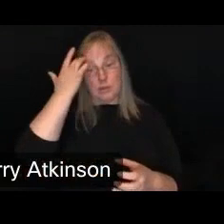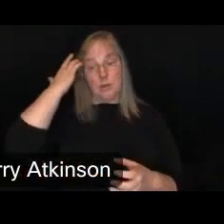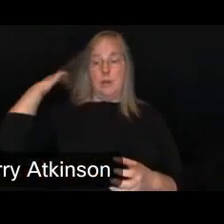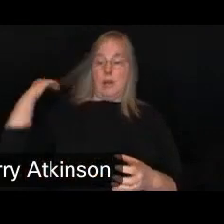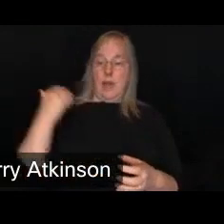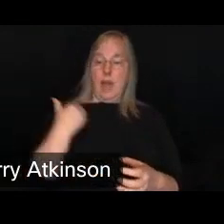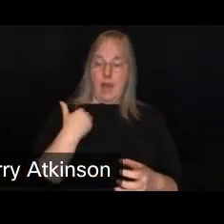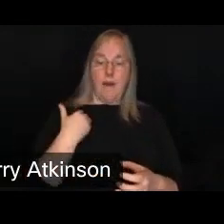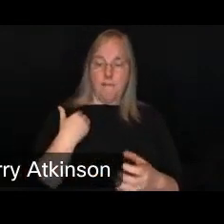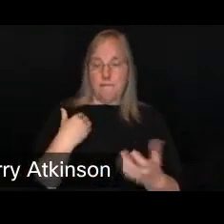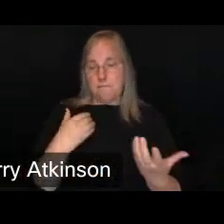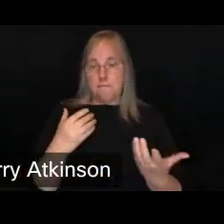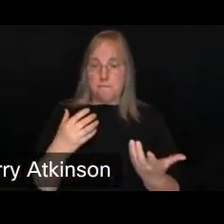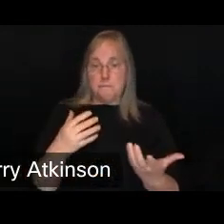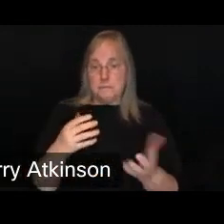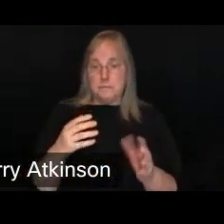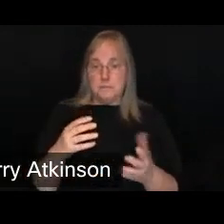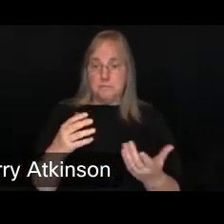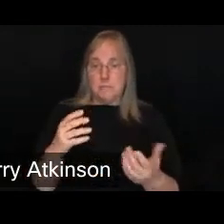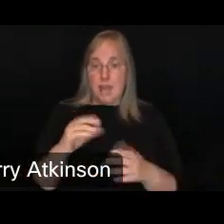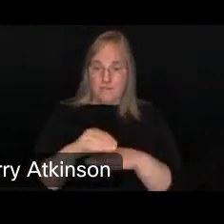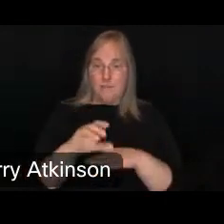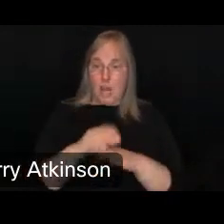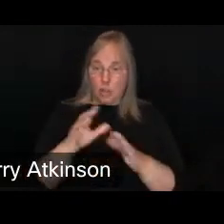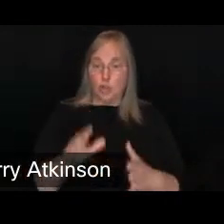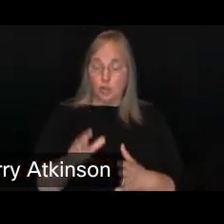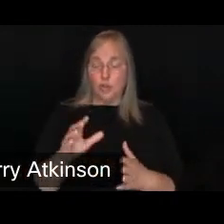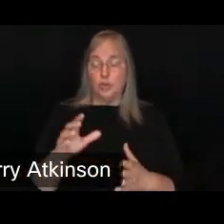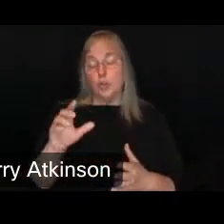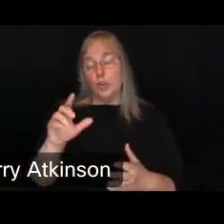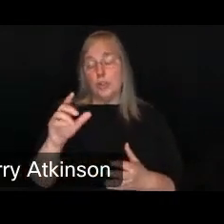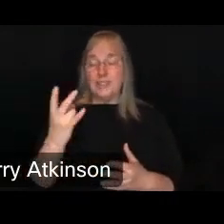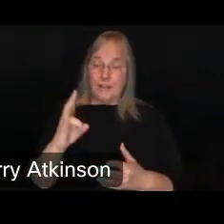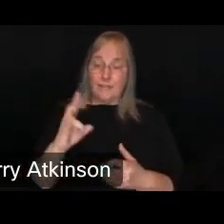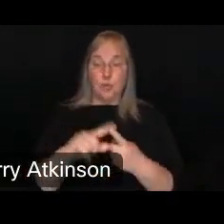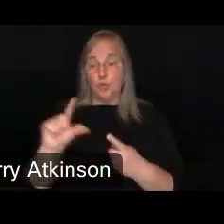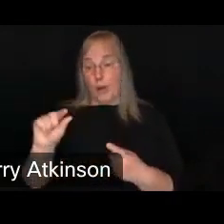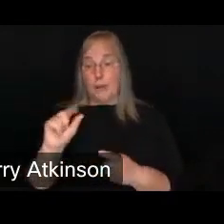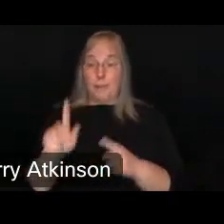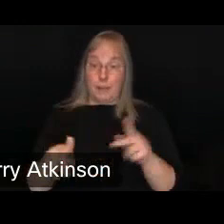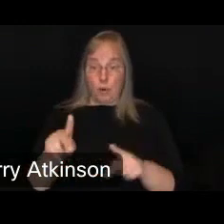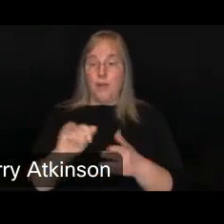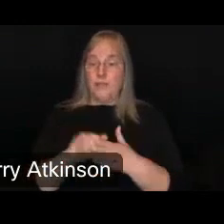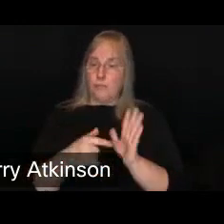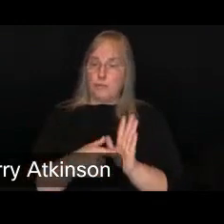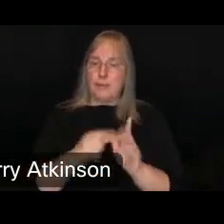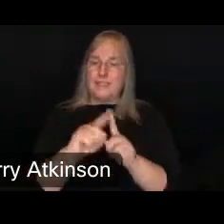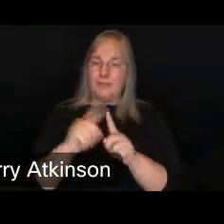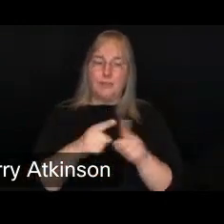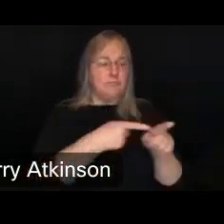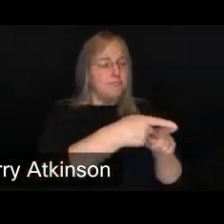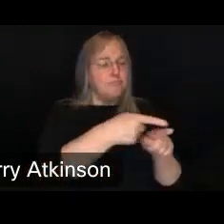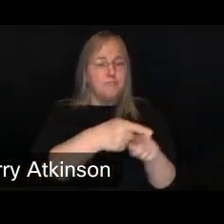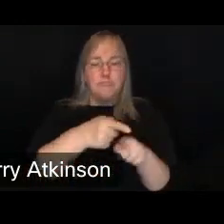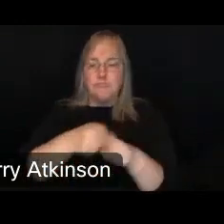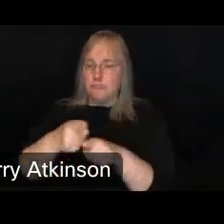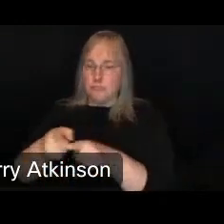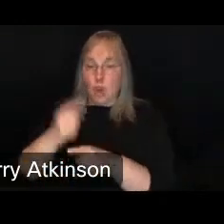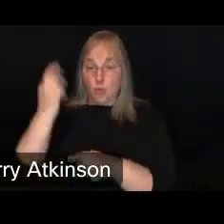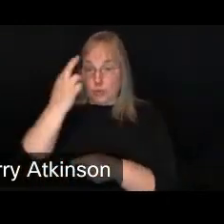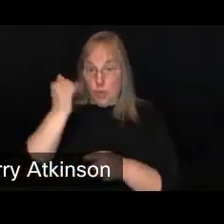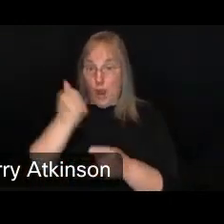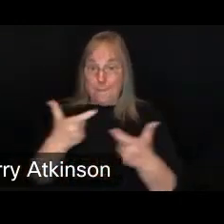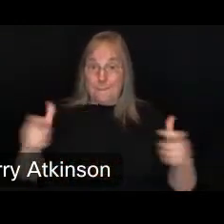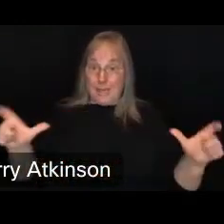20 people, and they represent different disciplines here. The reason it's so big is we want to engage everyone,